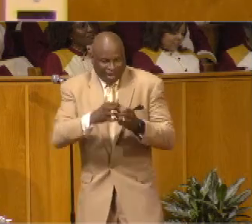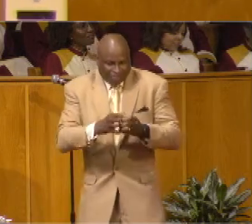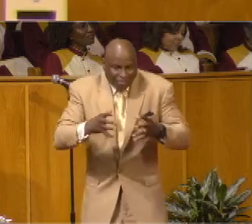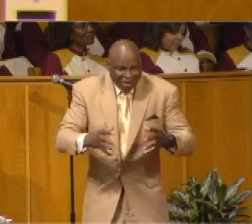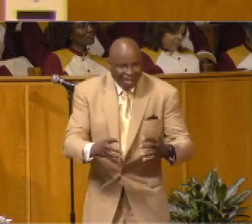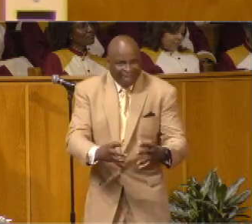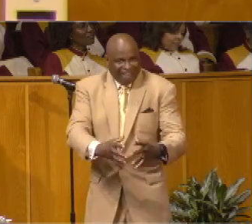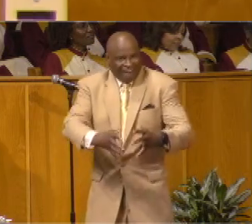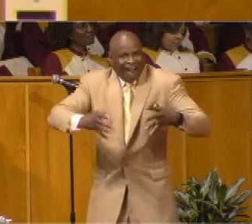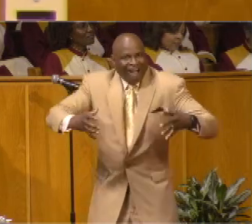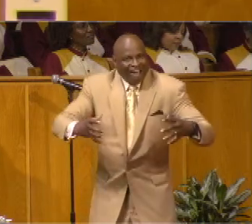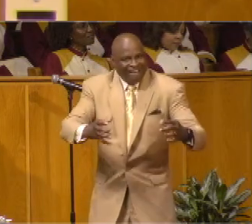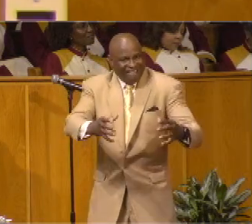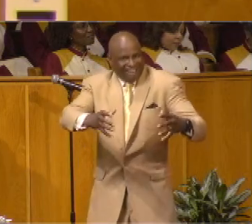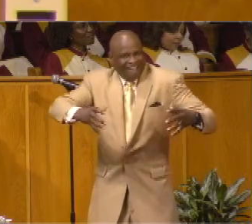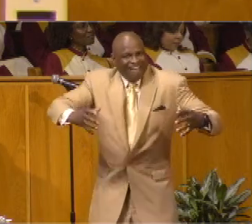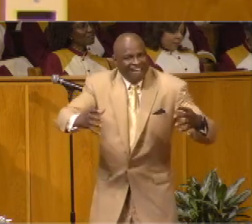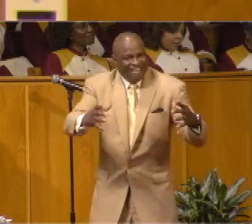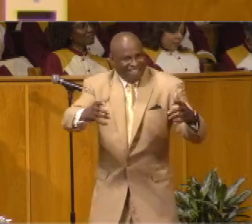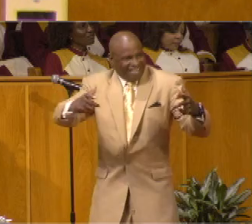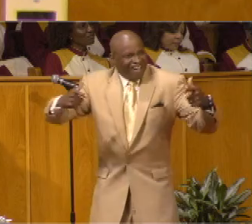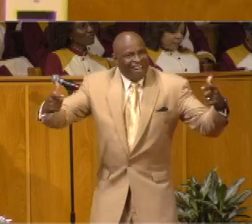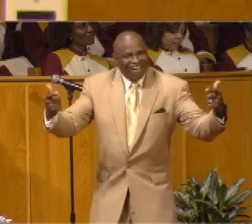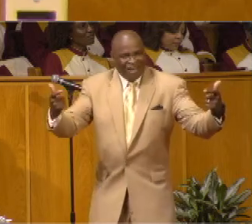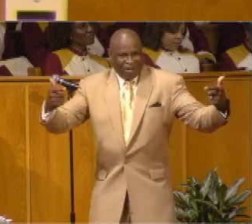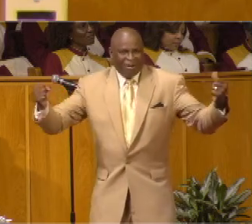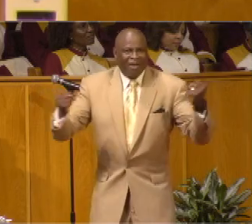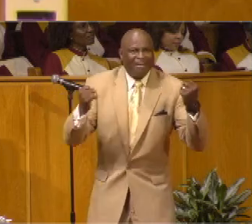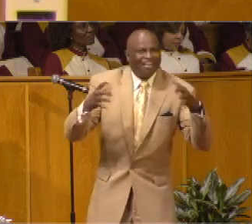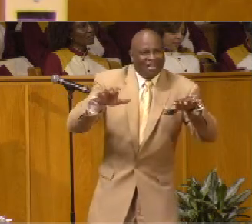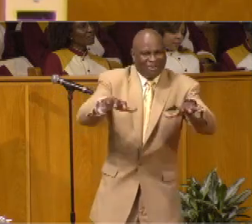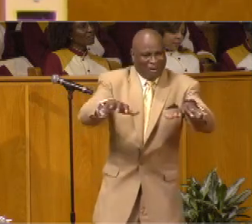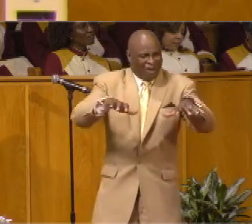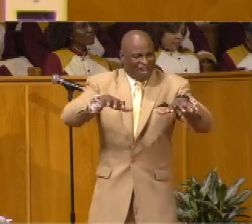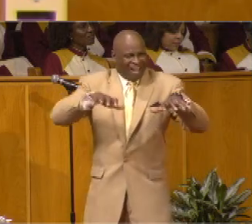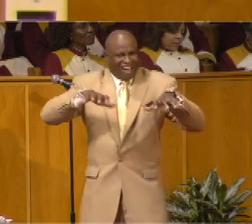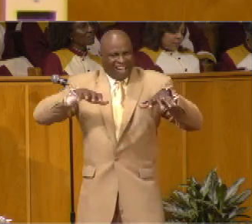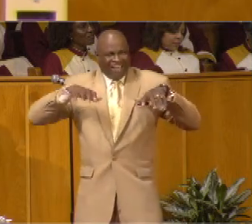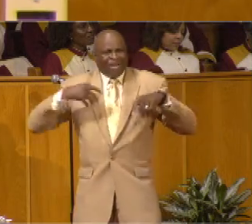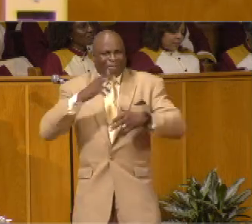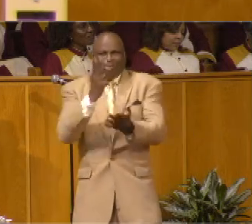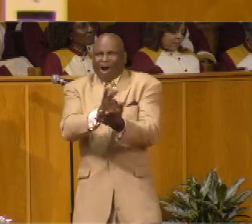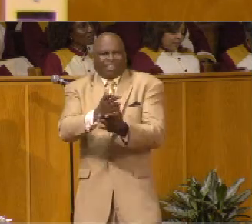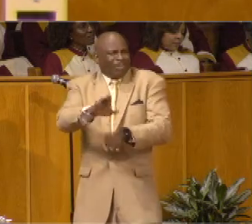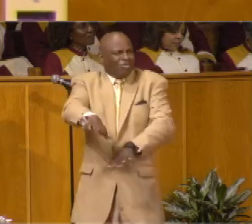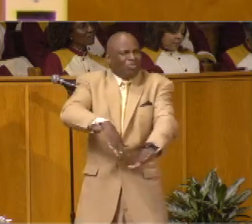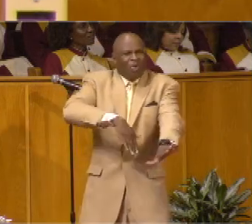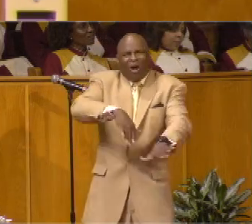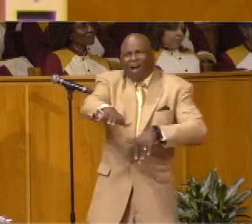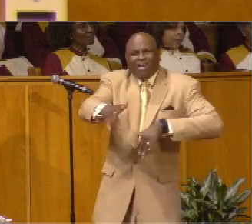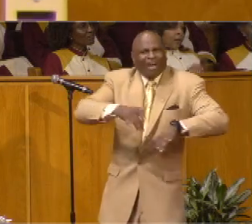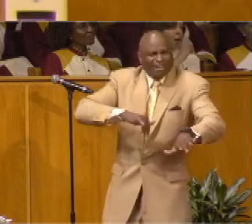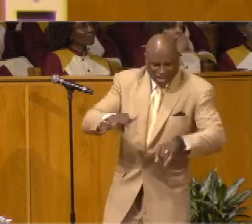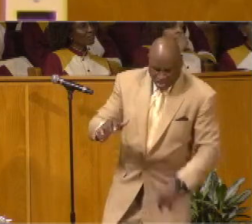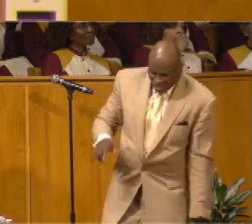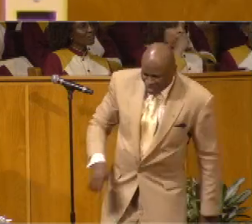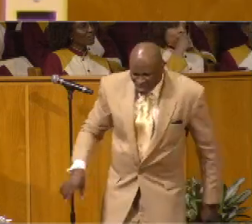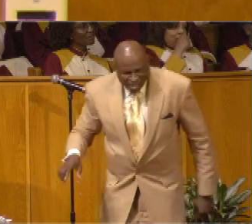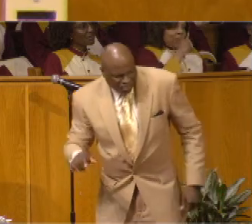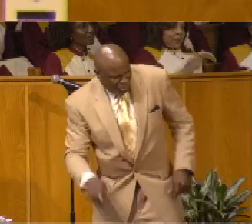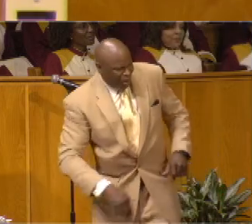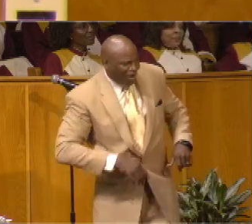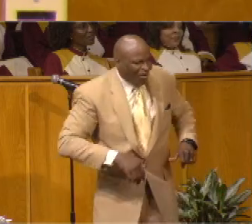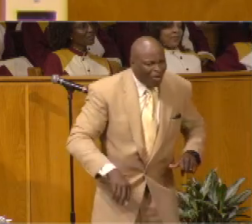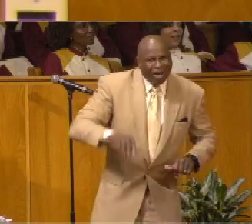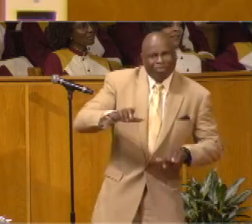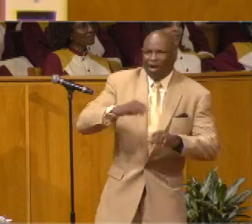multiplied and added services. Next thing you know, they're meeting four times a week and parking and walking over cobblestones blocks at a time